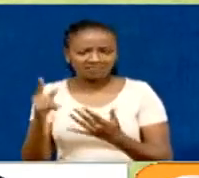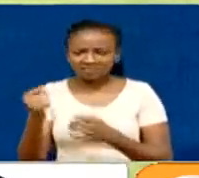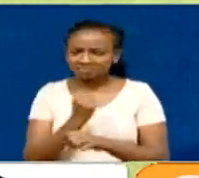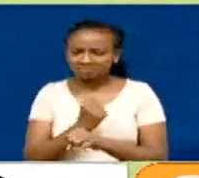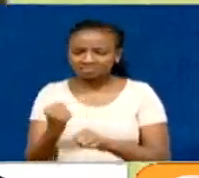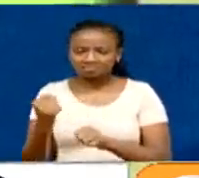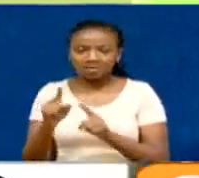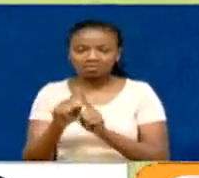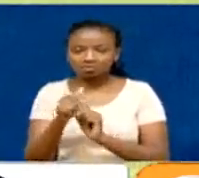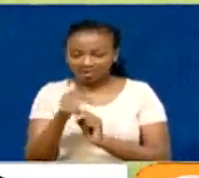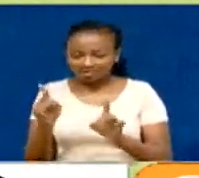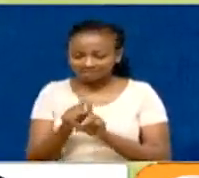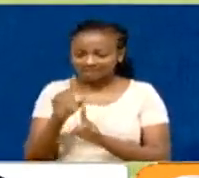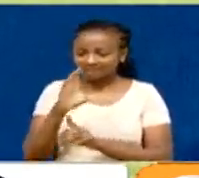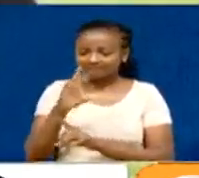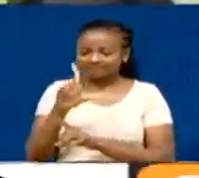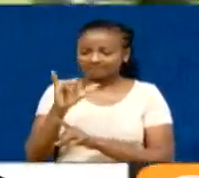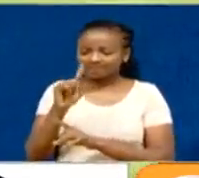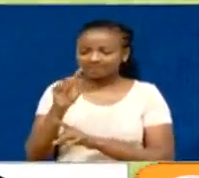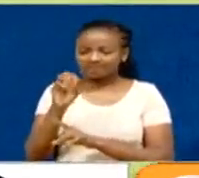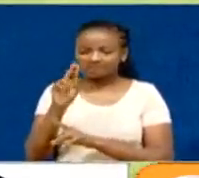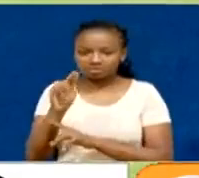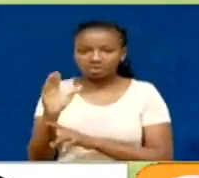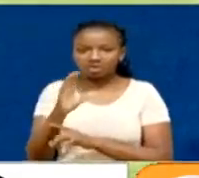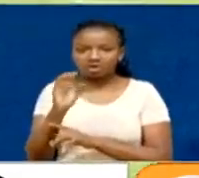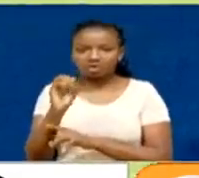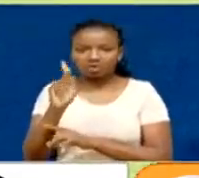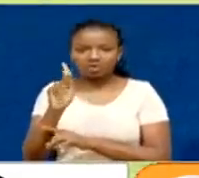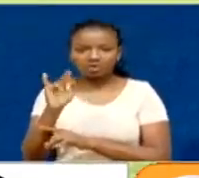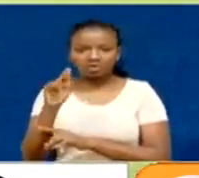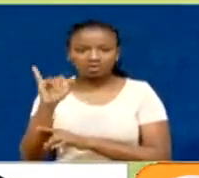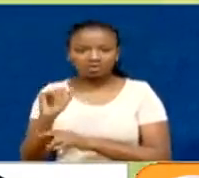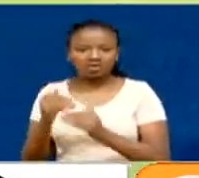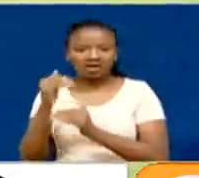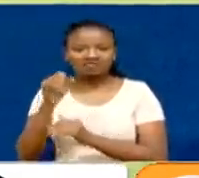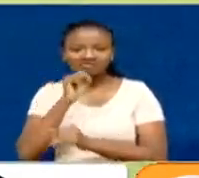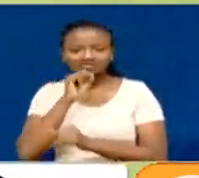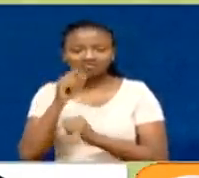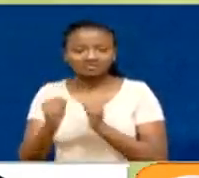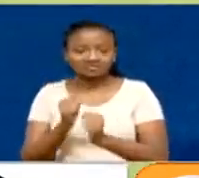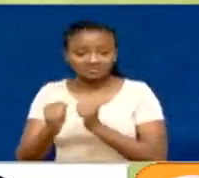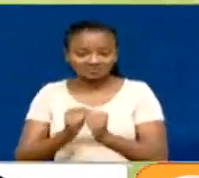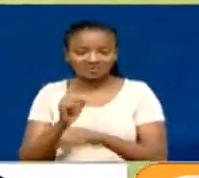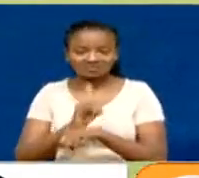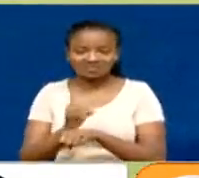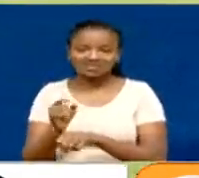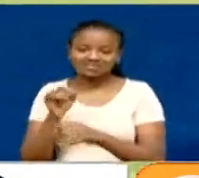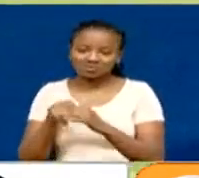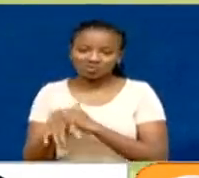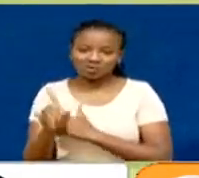cha pili, huku mchezaji Clinton Okinyi akifunga bao la tatu dakika baada ya dakika 55.